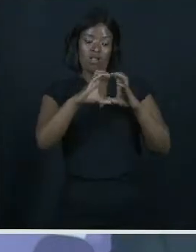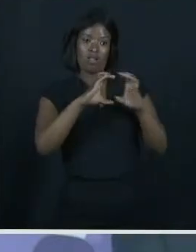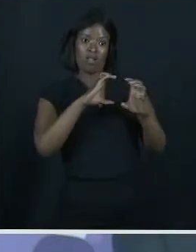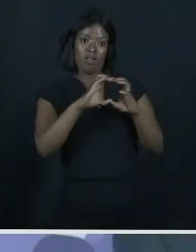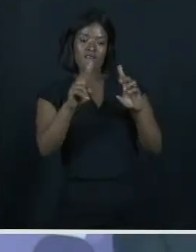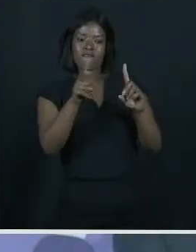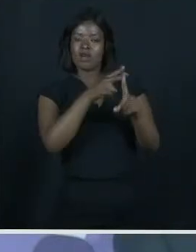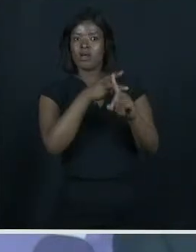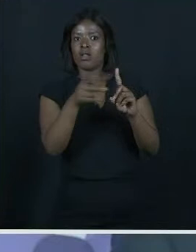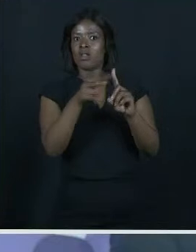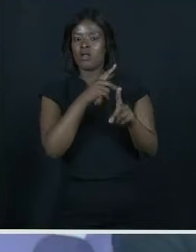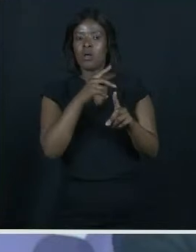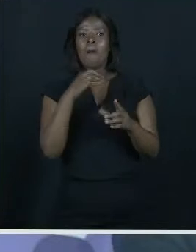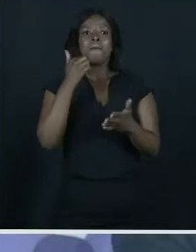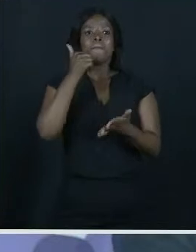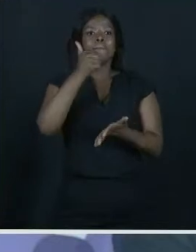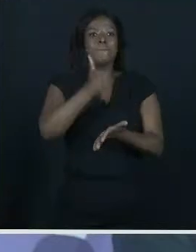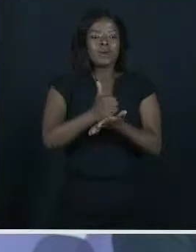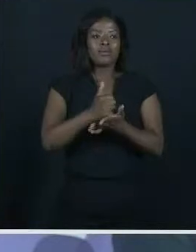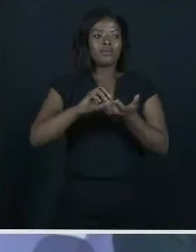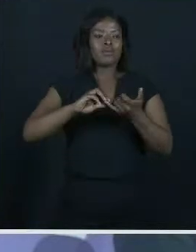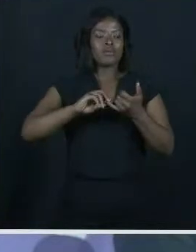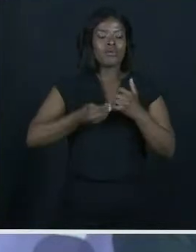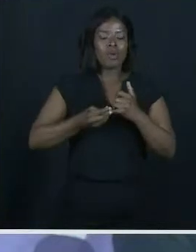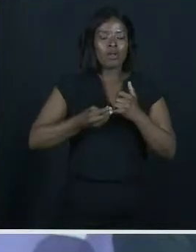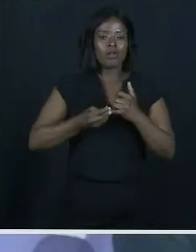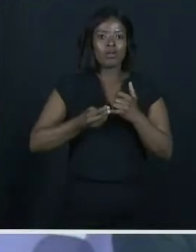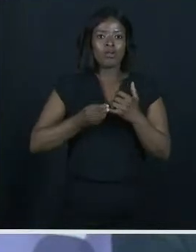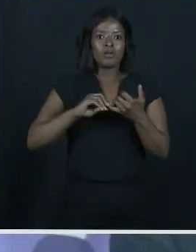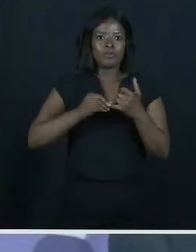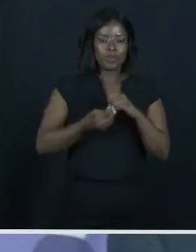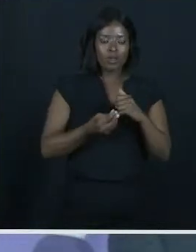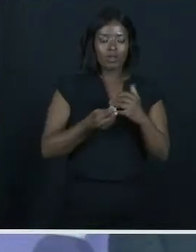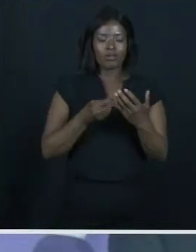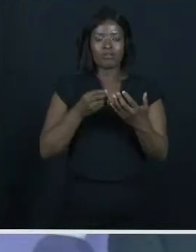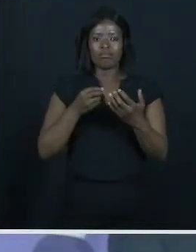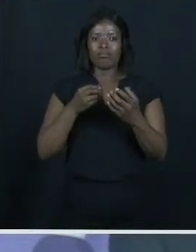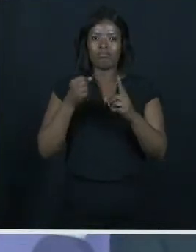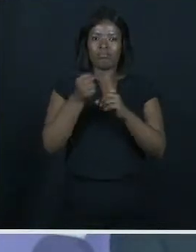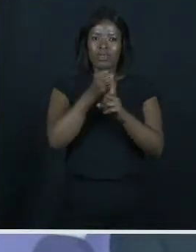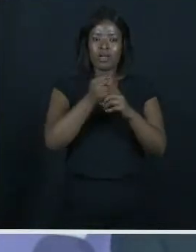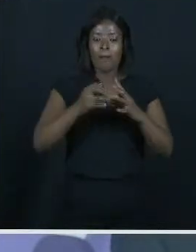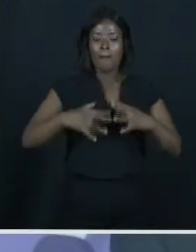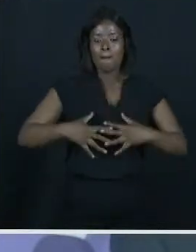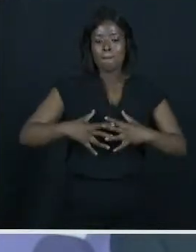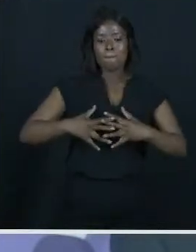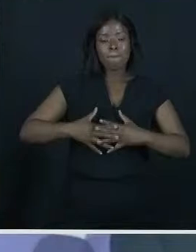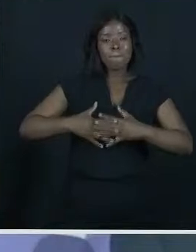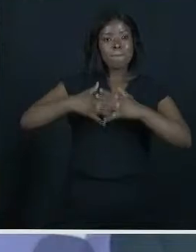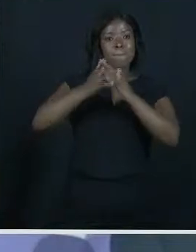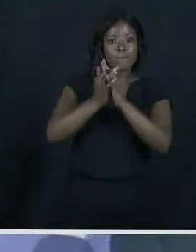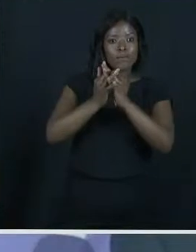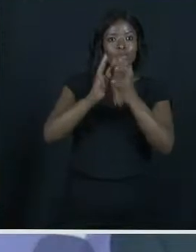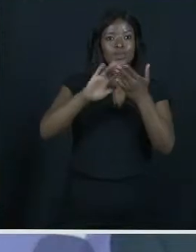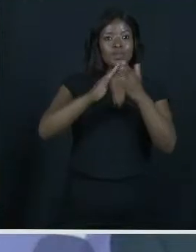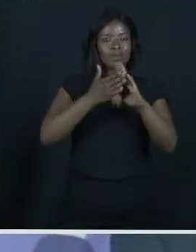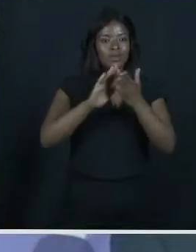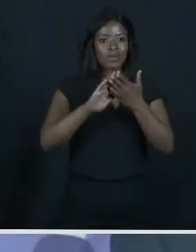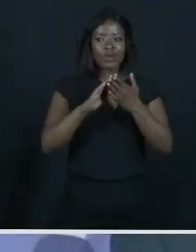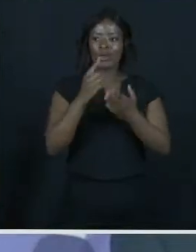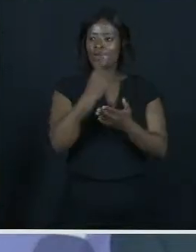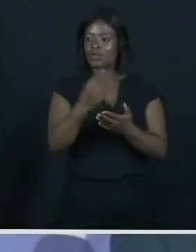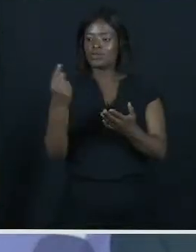must enable more constructive forms of communication. And at the core of this is rebuilding a society where we recognize each other's